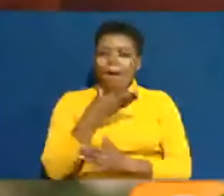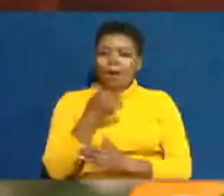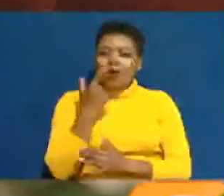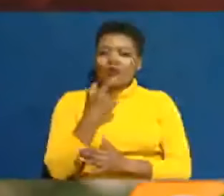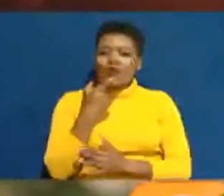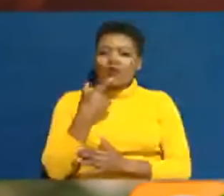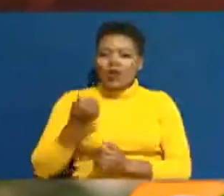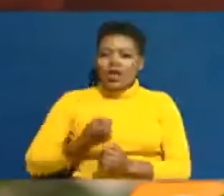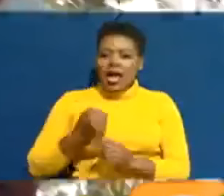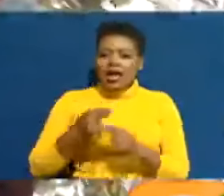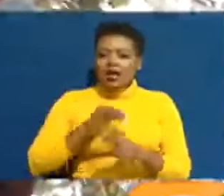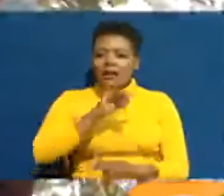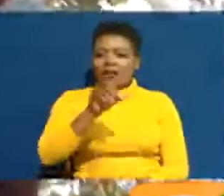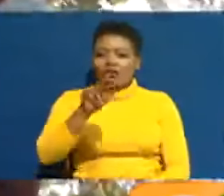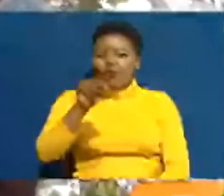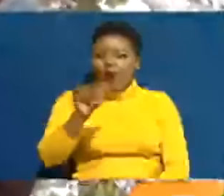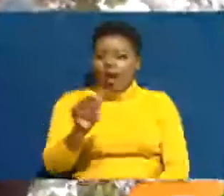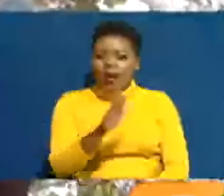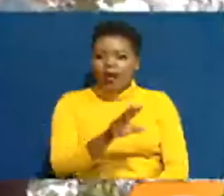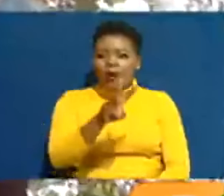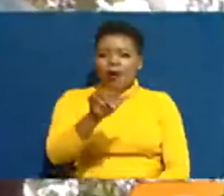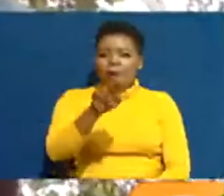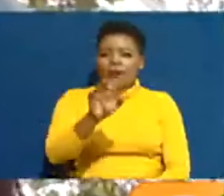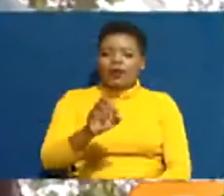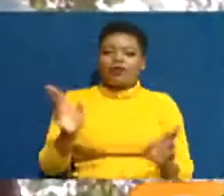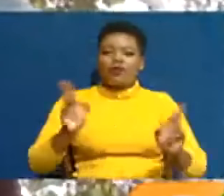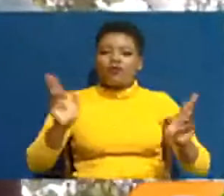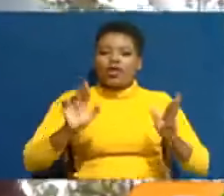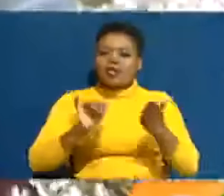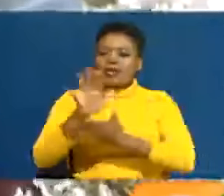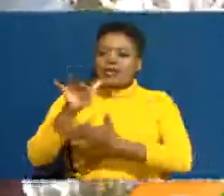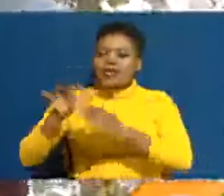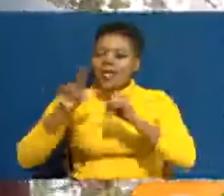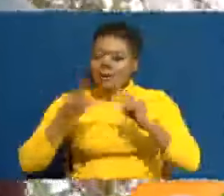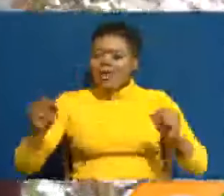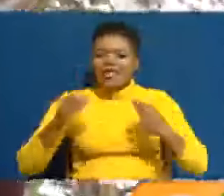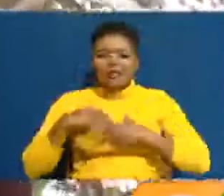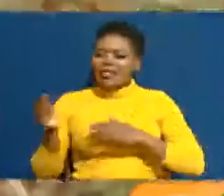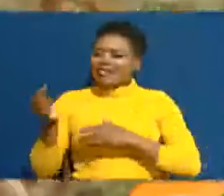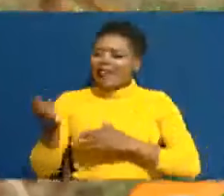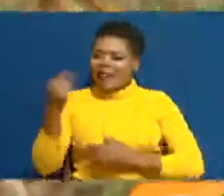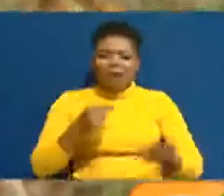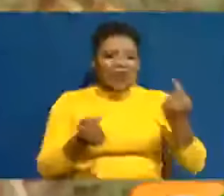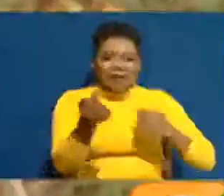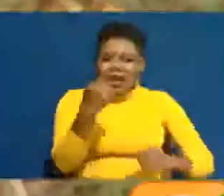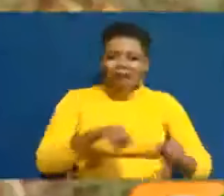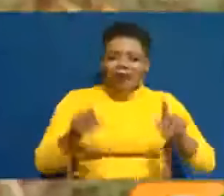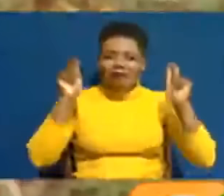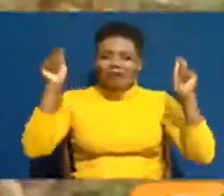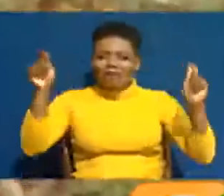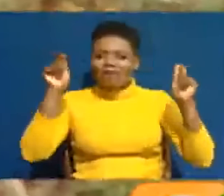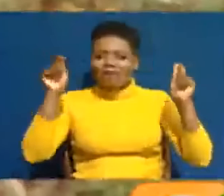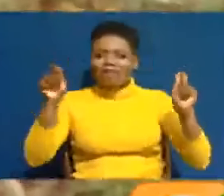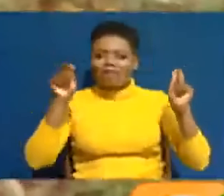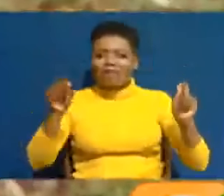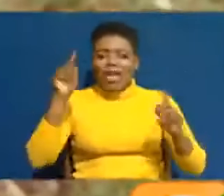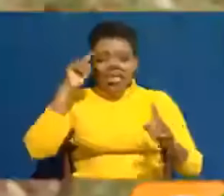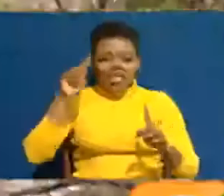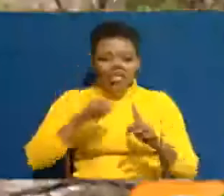Joan Wambui Kimunya, already a revolutionary. A generation steeled to amend their